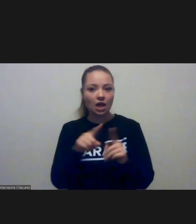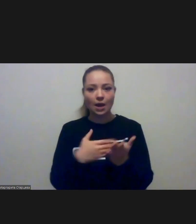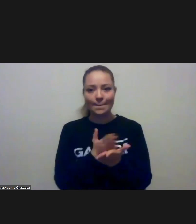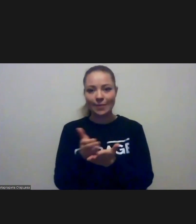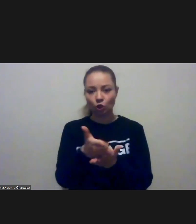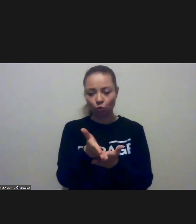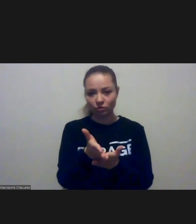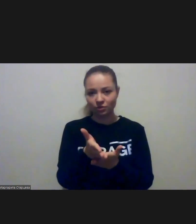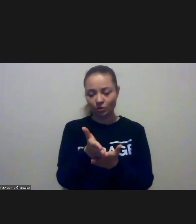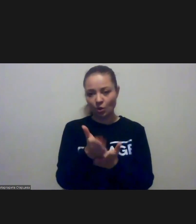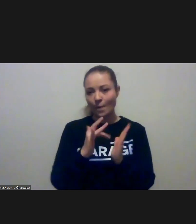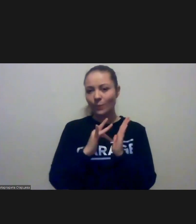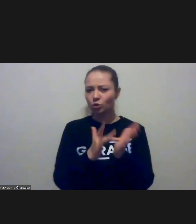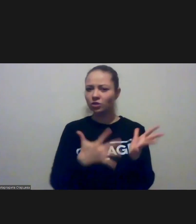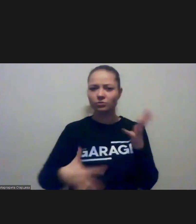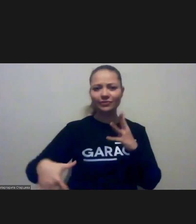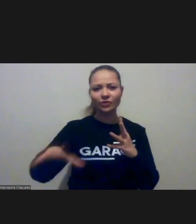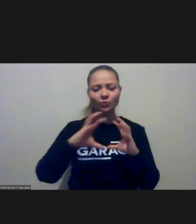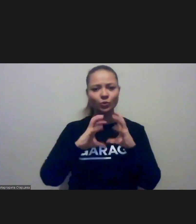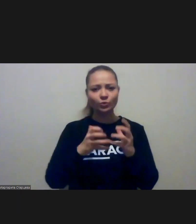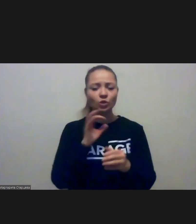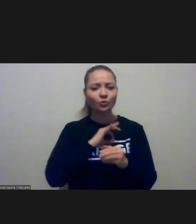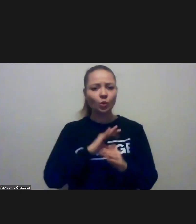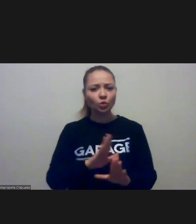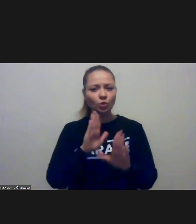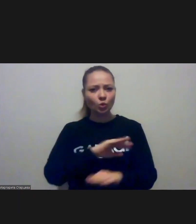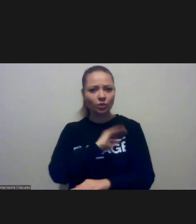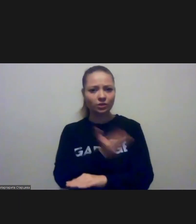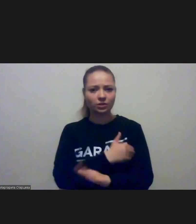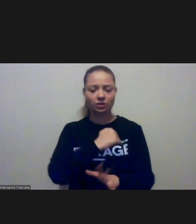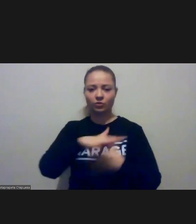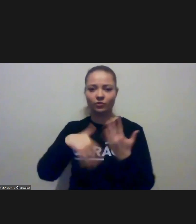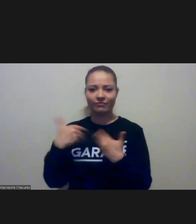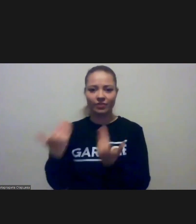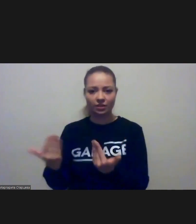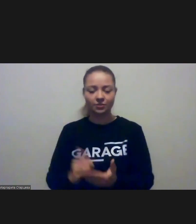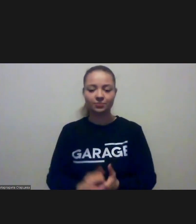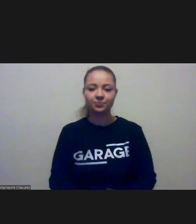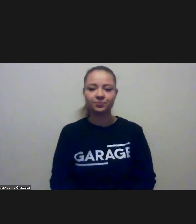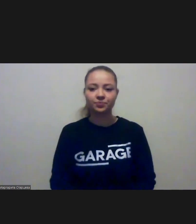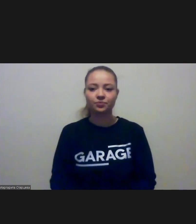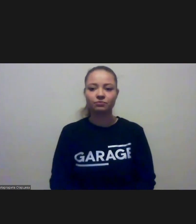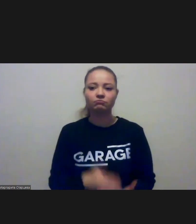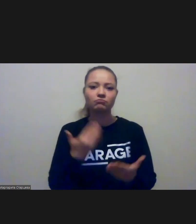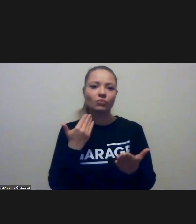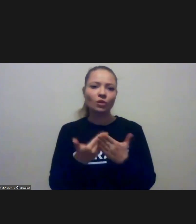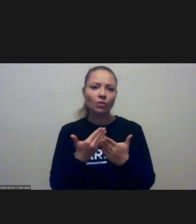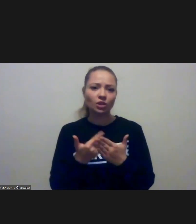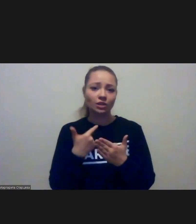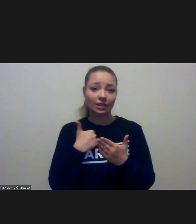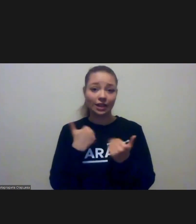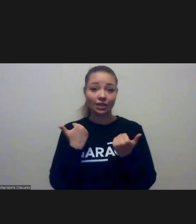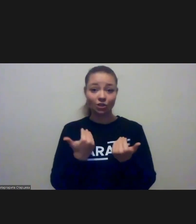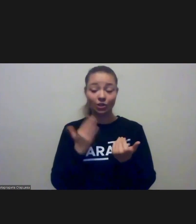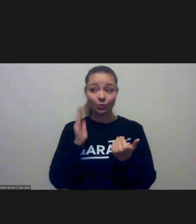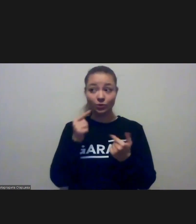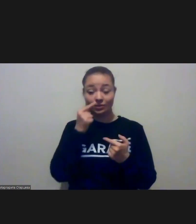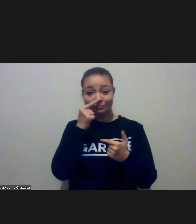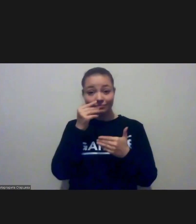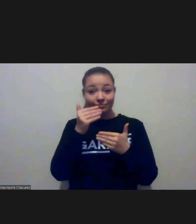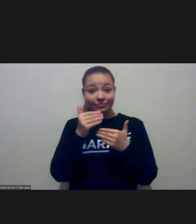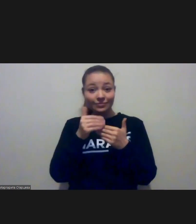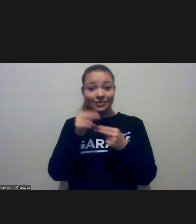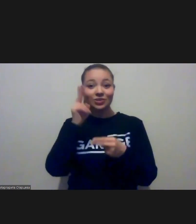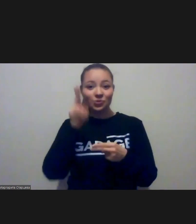only with the wind. Now, I want to kind of start to wrap up my conversation with one of the last journeys. We'll go back a little bit